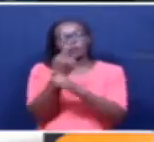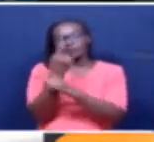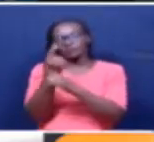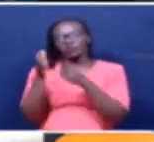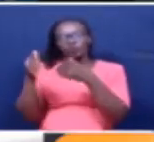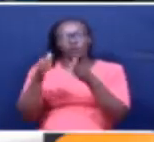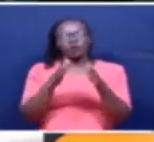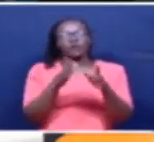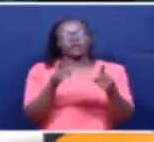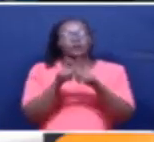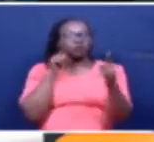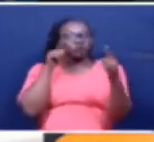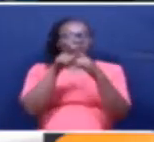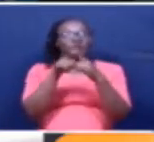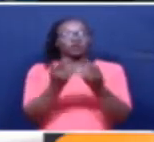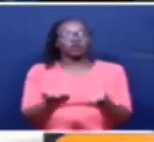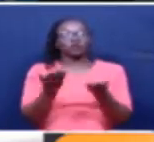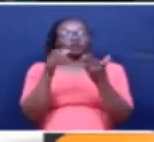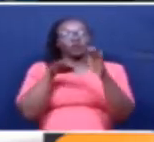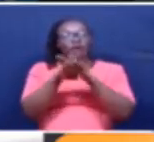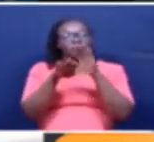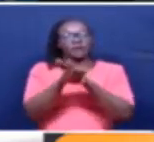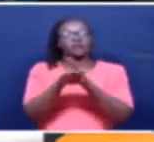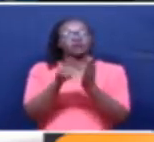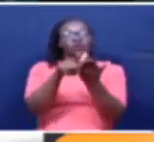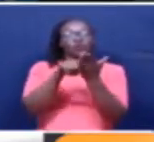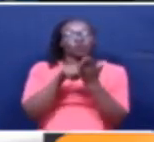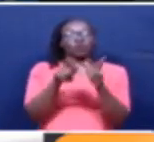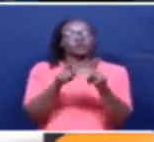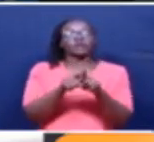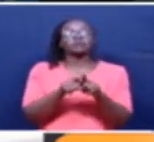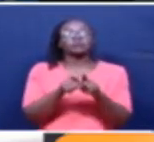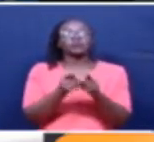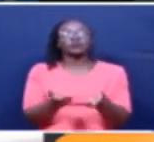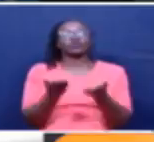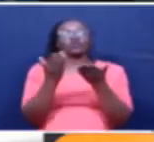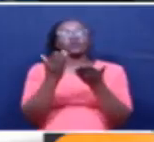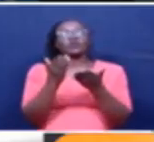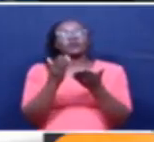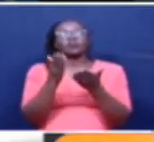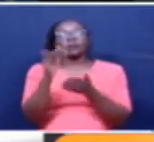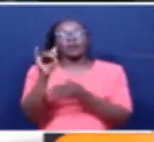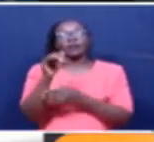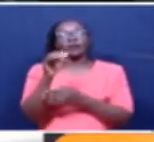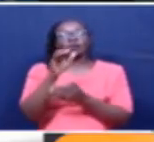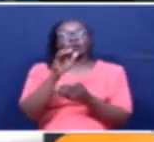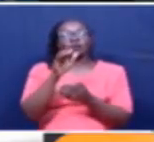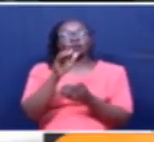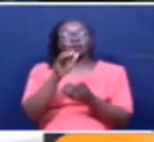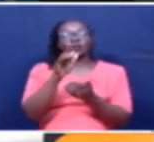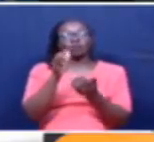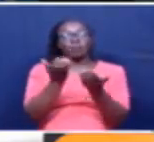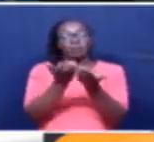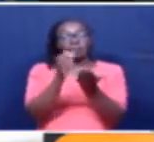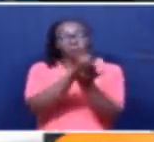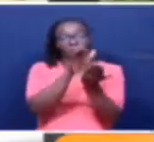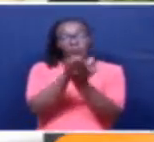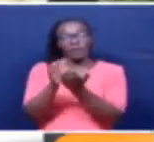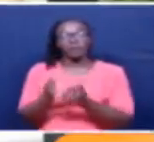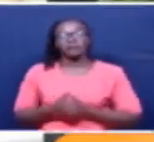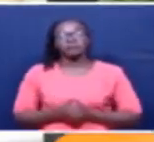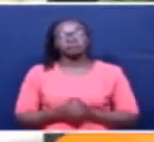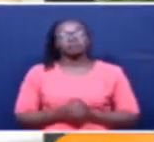at enhancing access to credit while freeing up capital by commercial banks. Mumbiwa Rui tells us more.